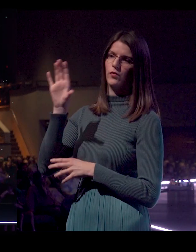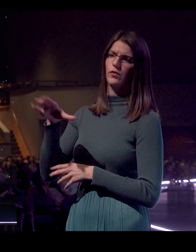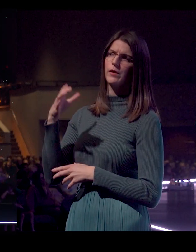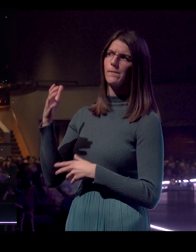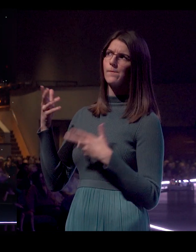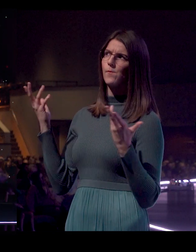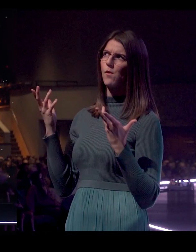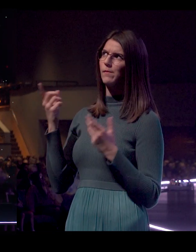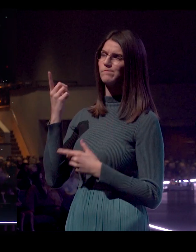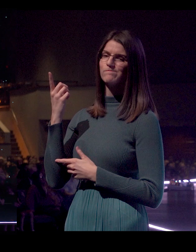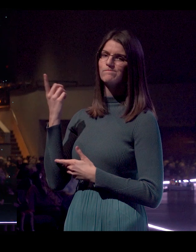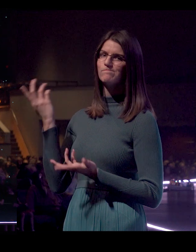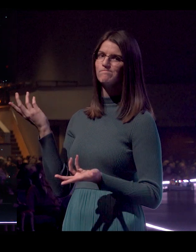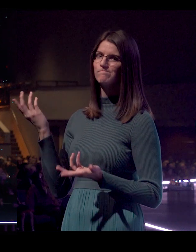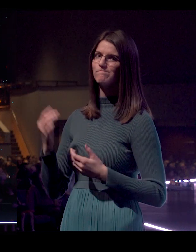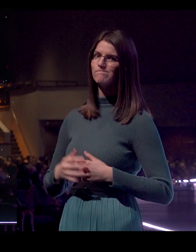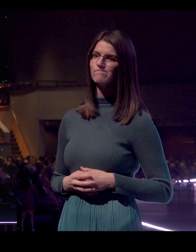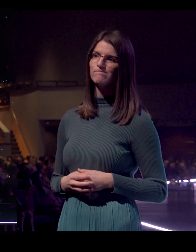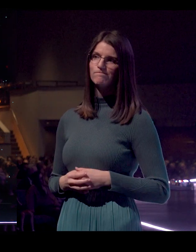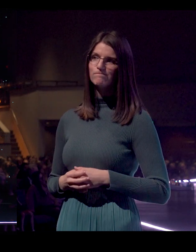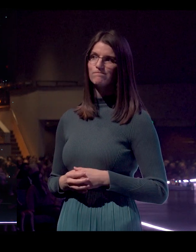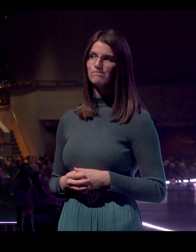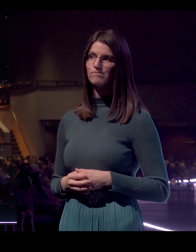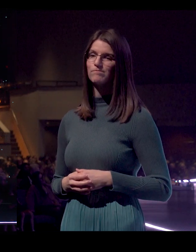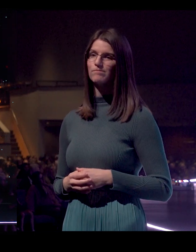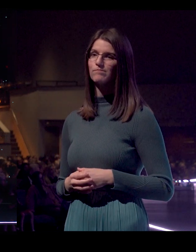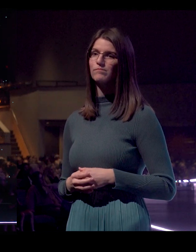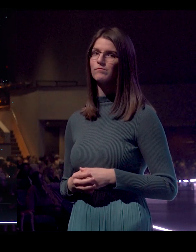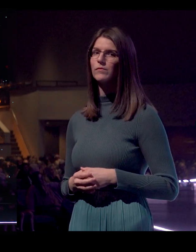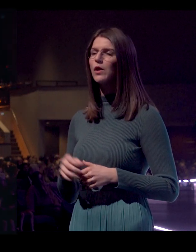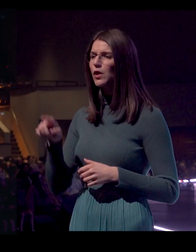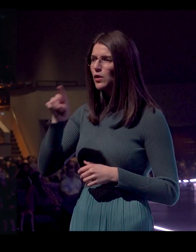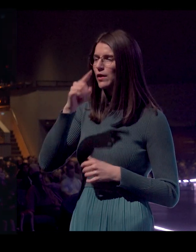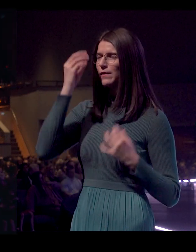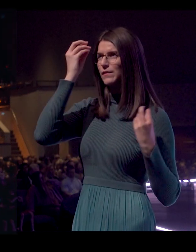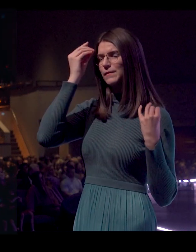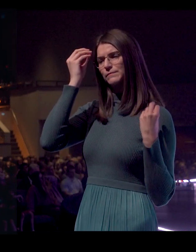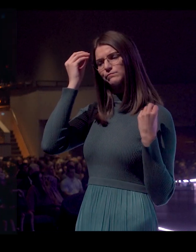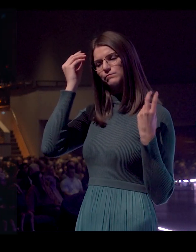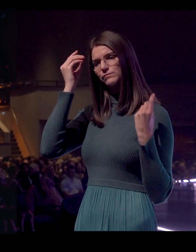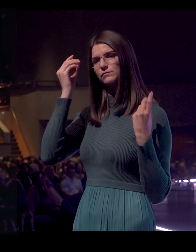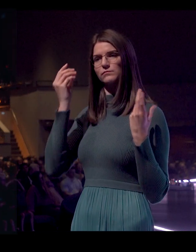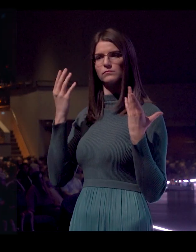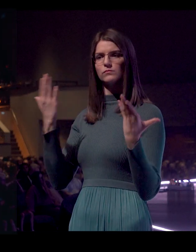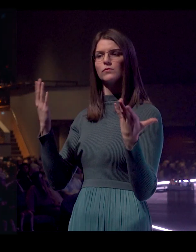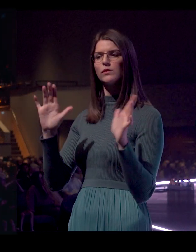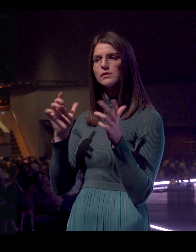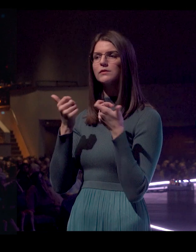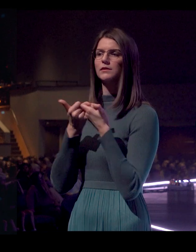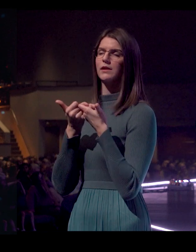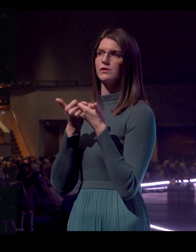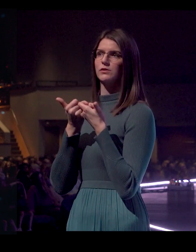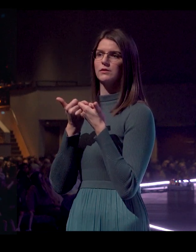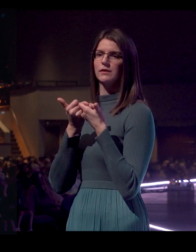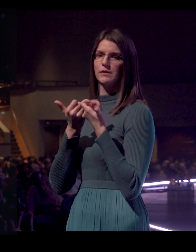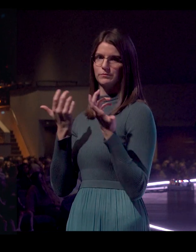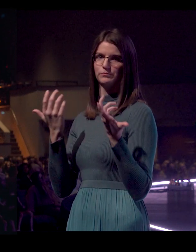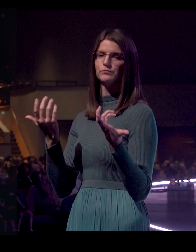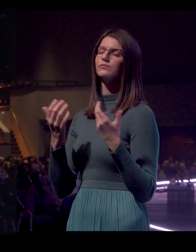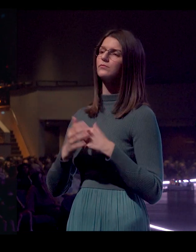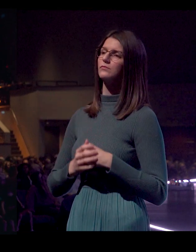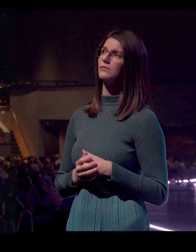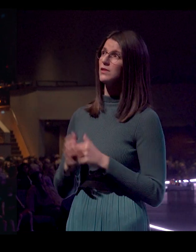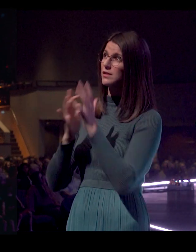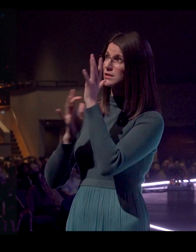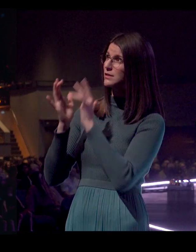You ever thought about that? I challenge you to just maybe answer this question. What does Jesus want for Christmas? And the answer is really